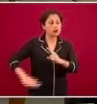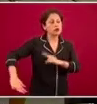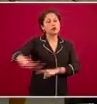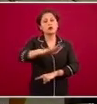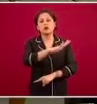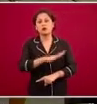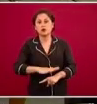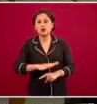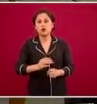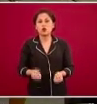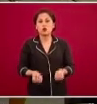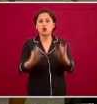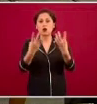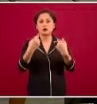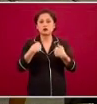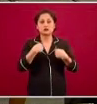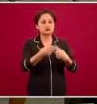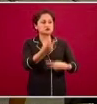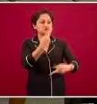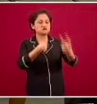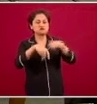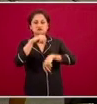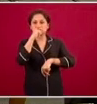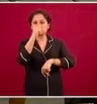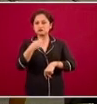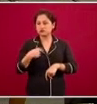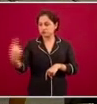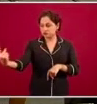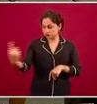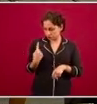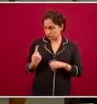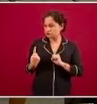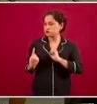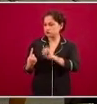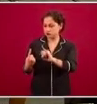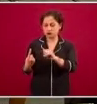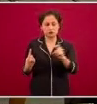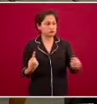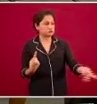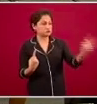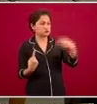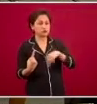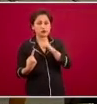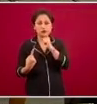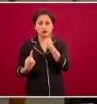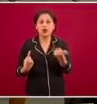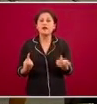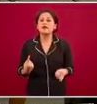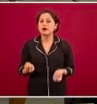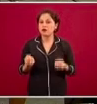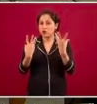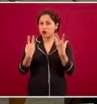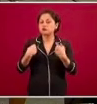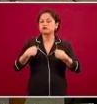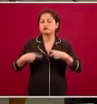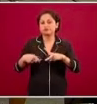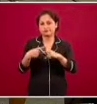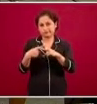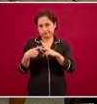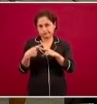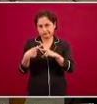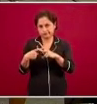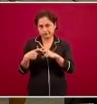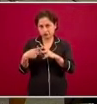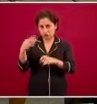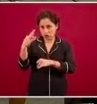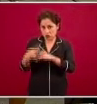many cases are there in the population that I didn't get to see. And finally, we have